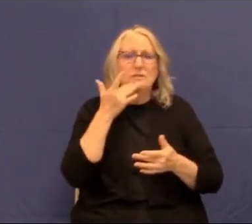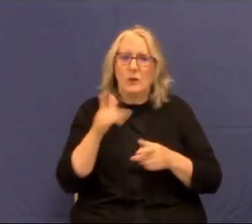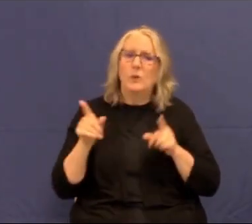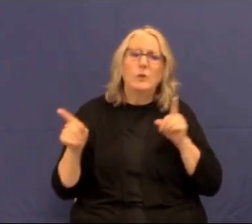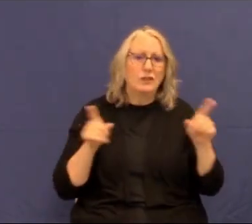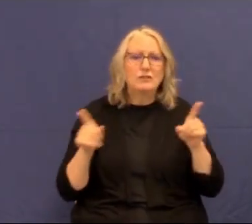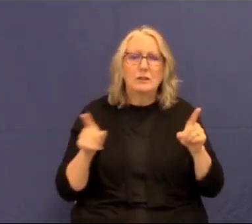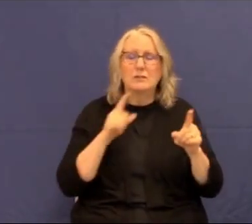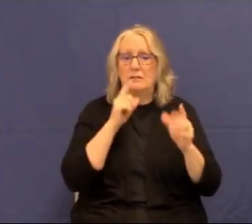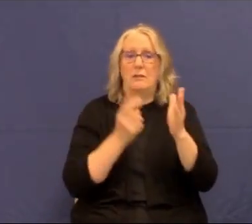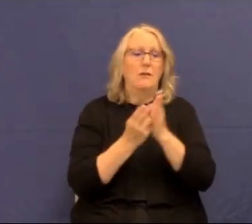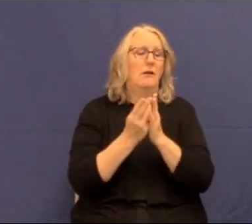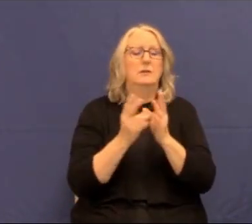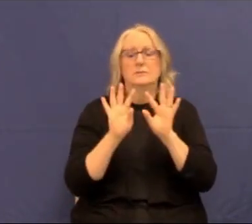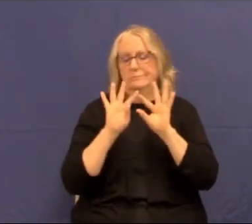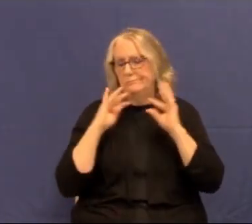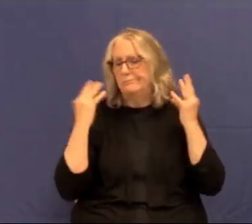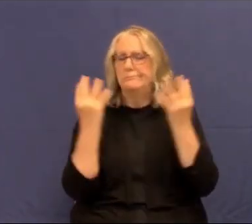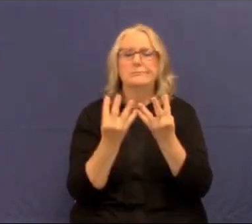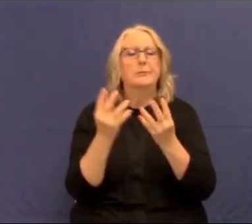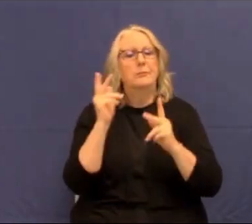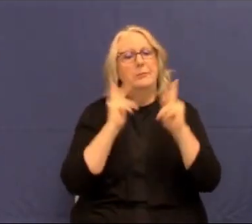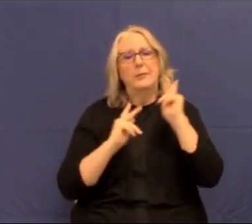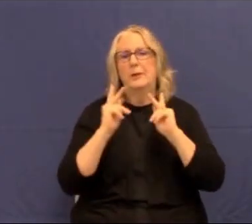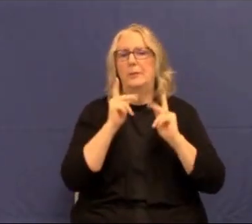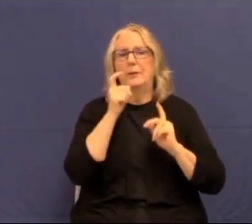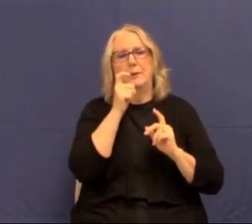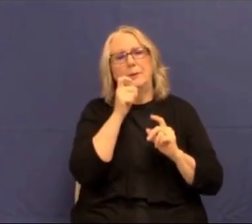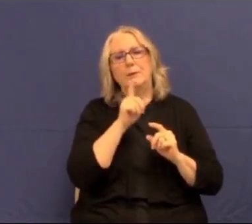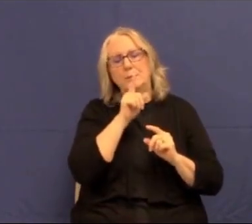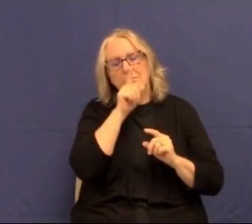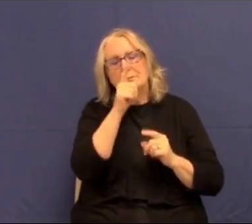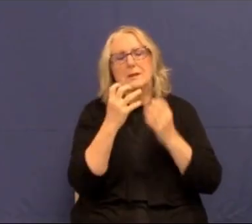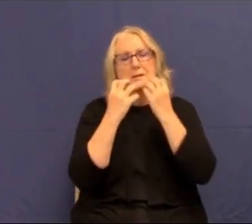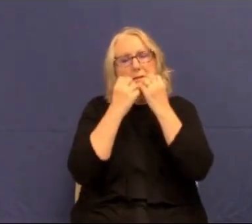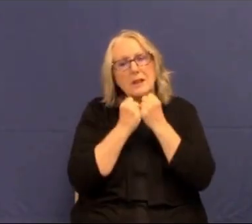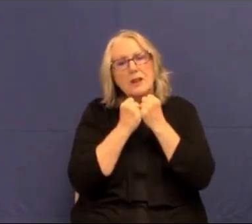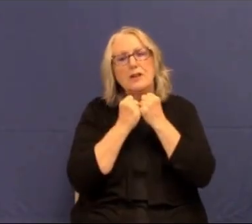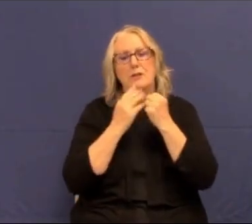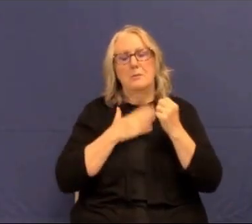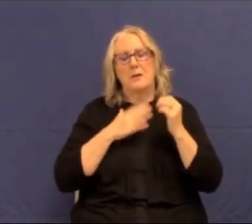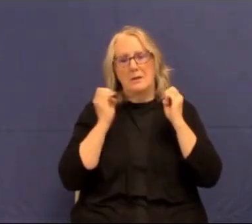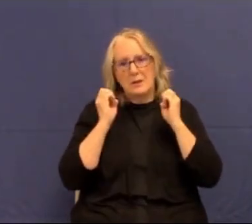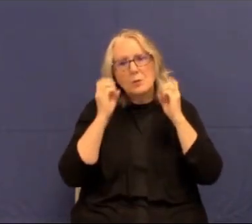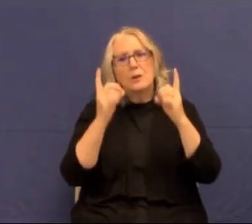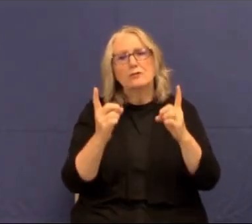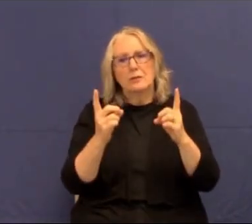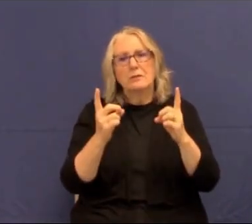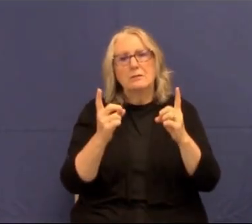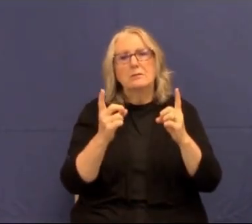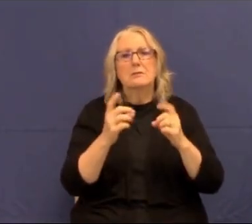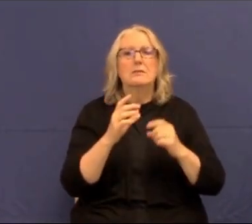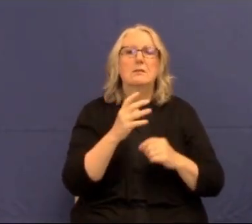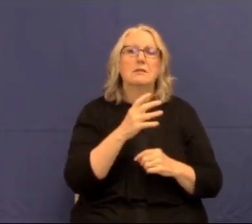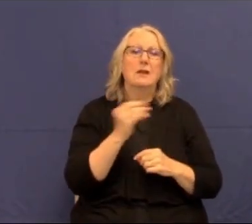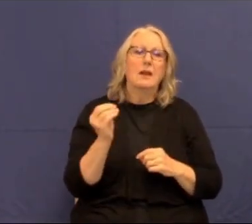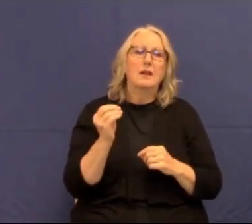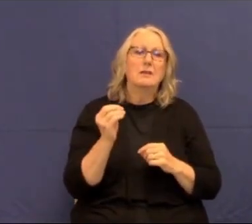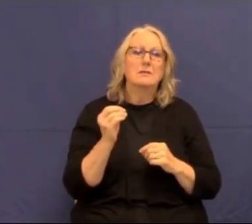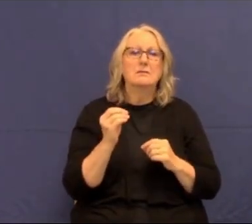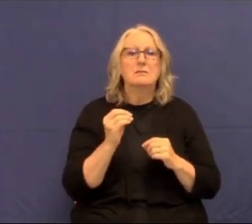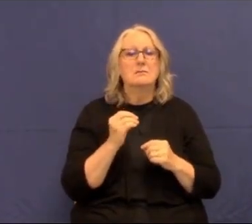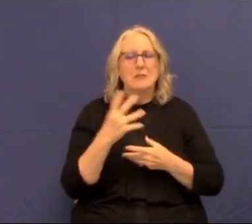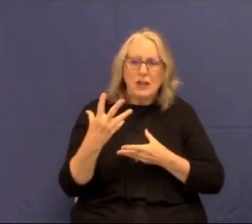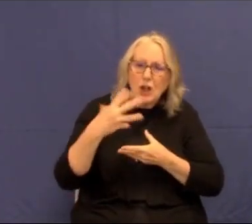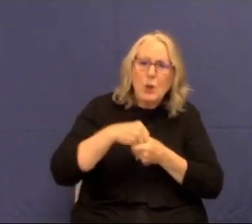to. I was honestly surrounded by a bunch of people, and, people that truly cared about the education that I was getting, and, how that